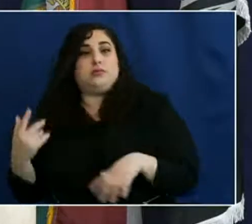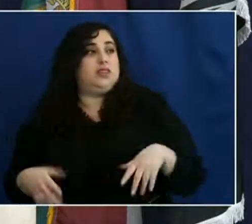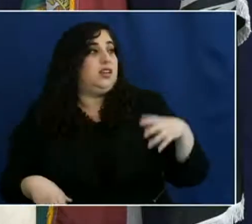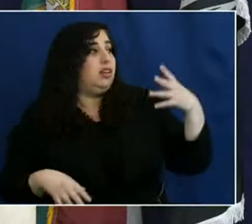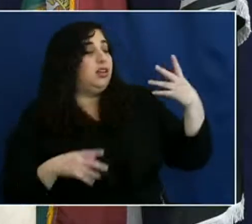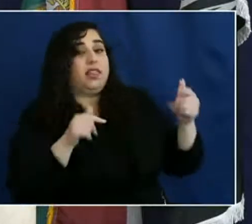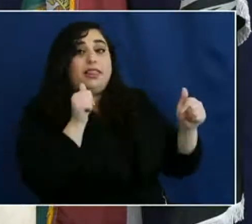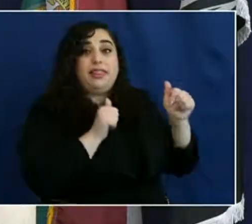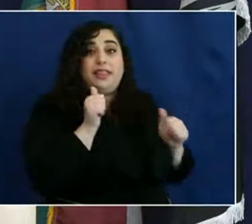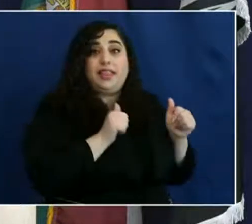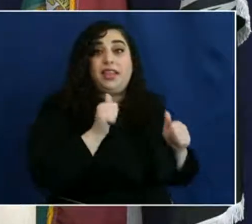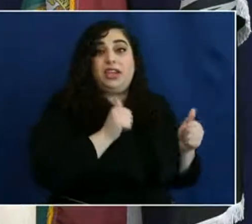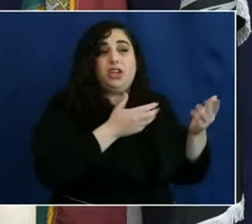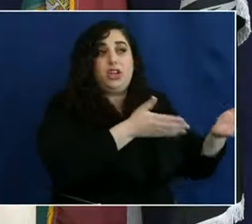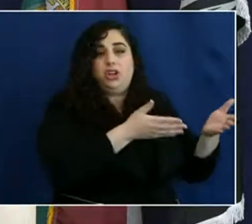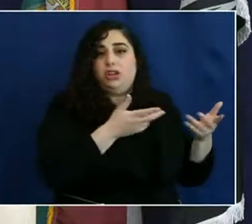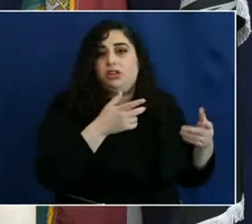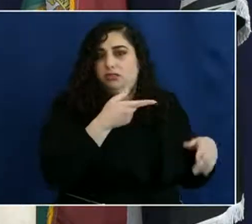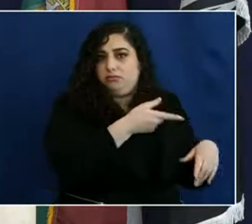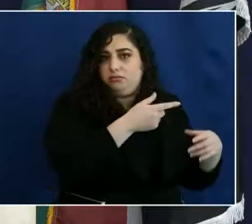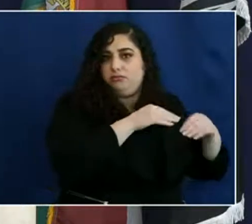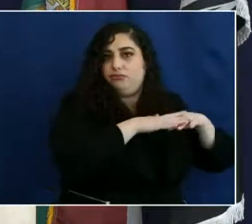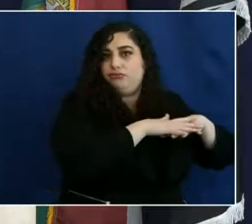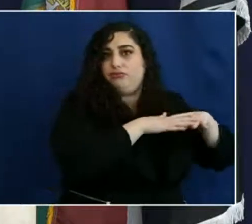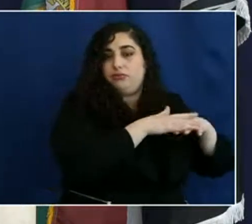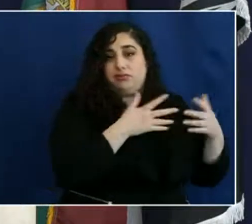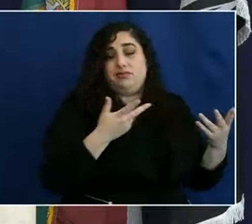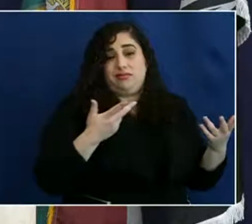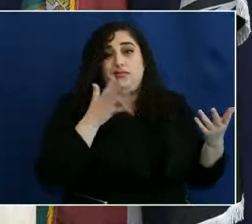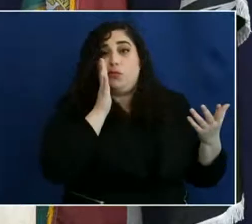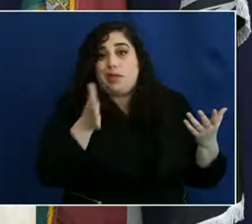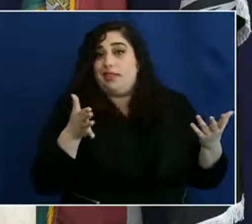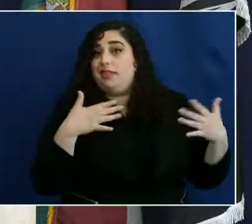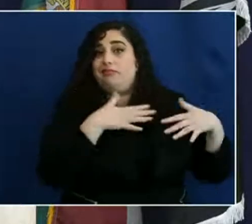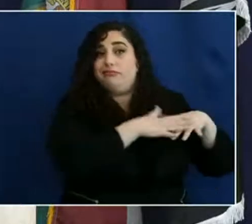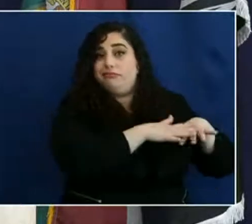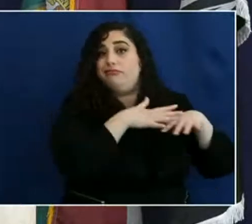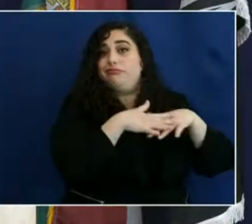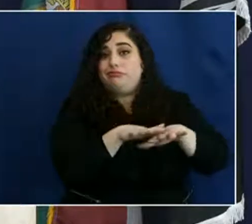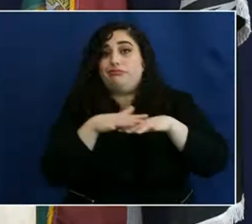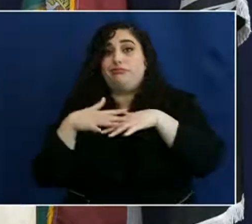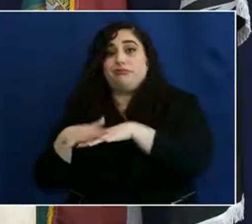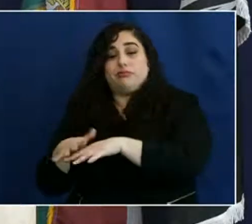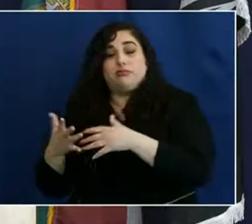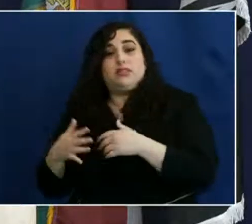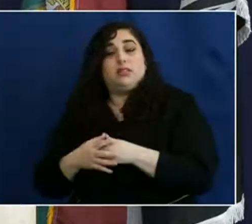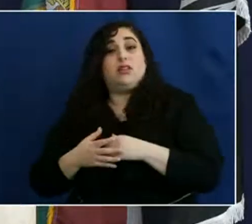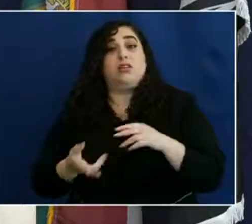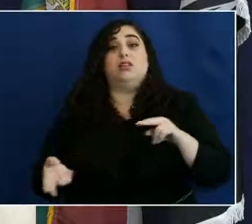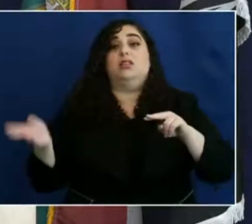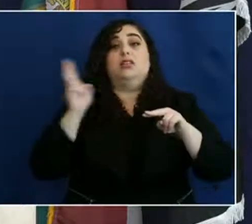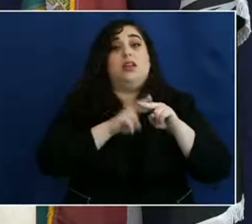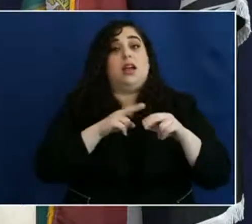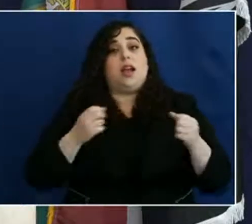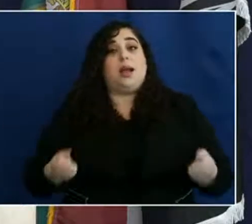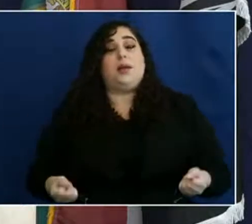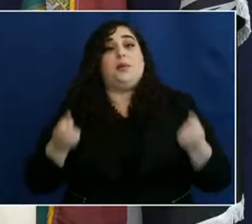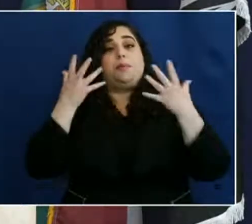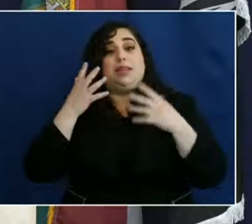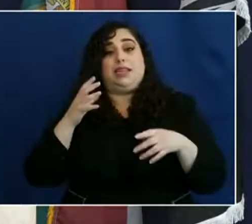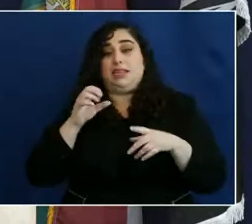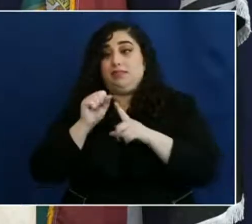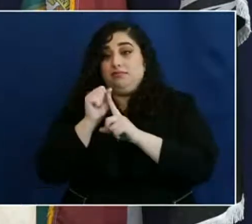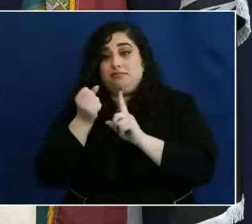people gathering. And so I think it's certainly possible that we could see an uptick in the number of cases. We have